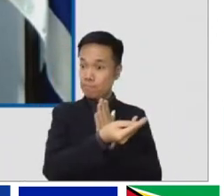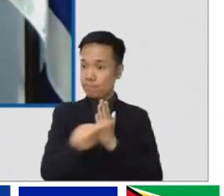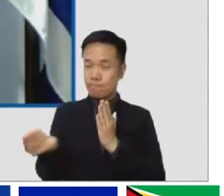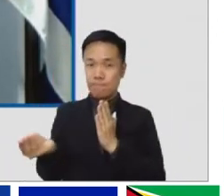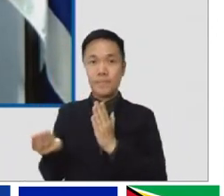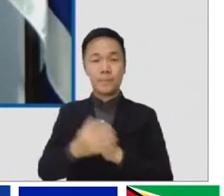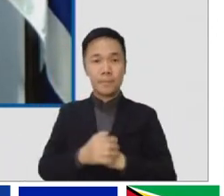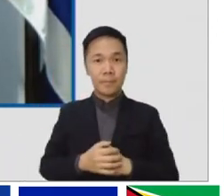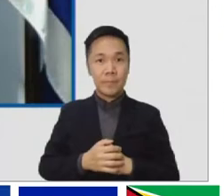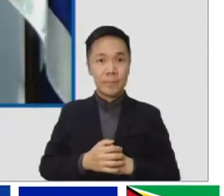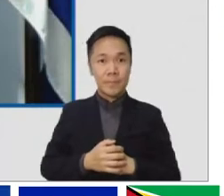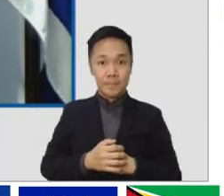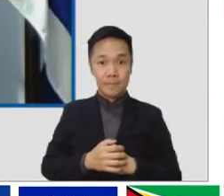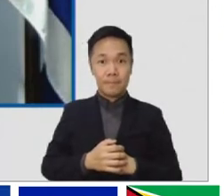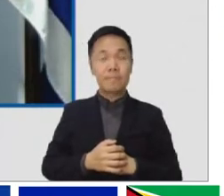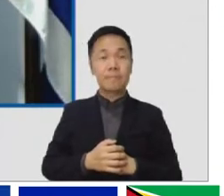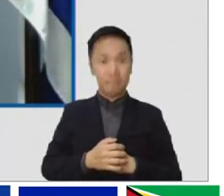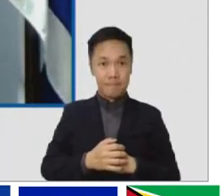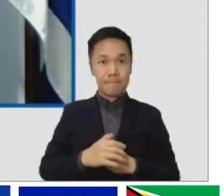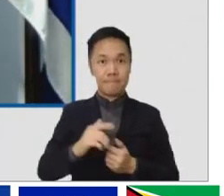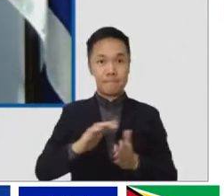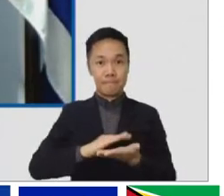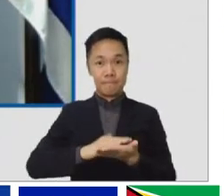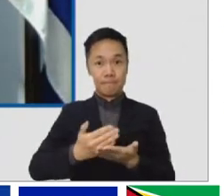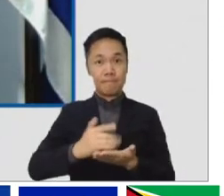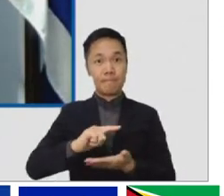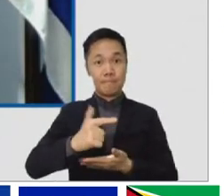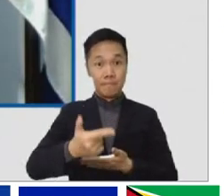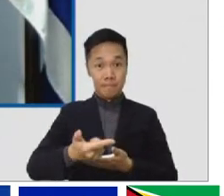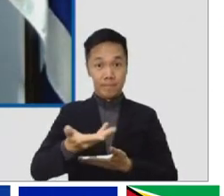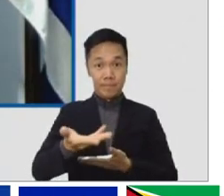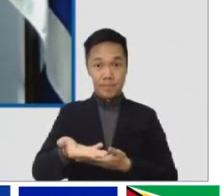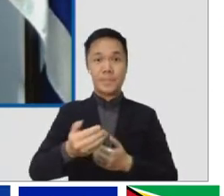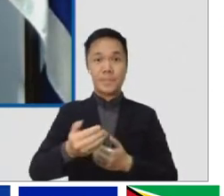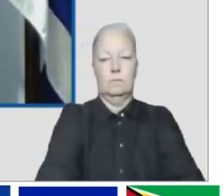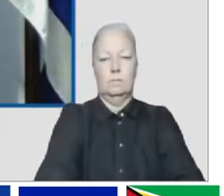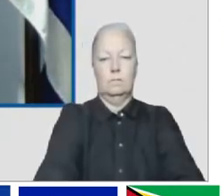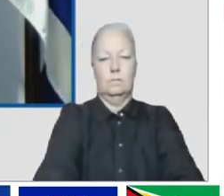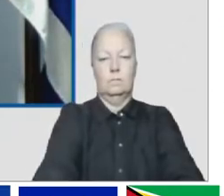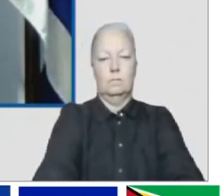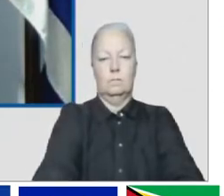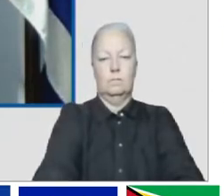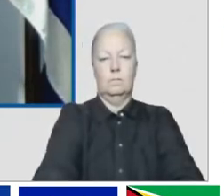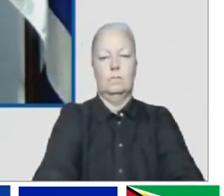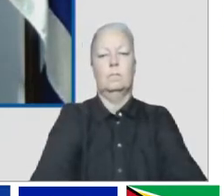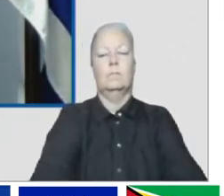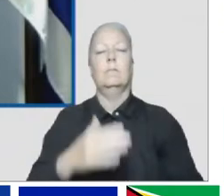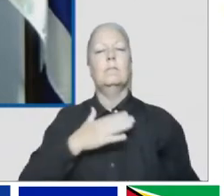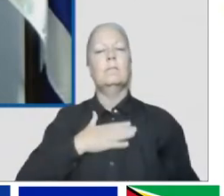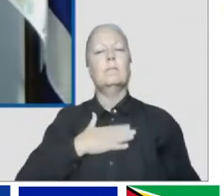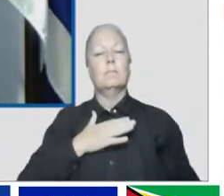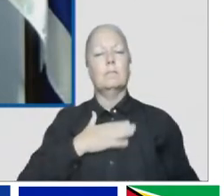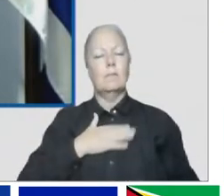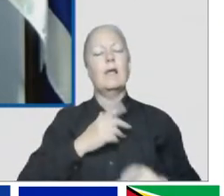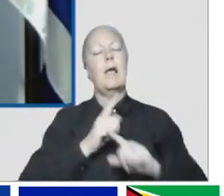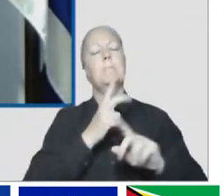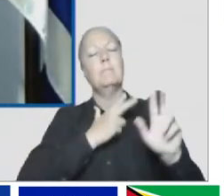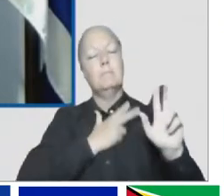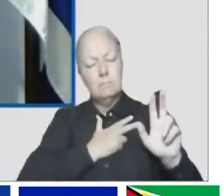by our government. This is a commitment of our government. In addition, our